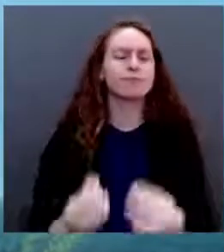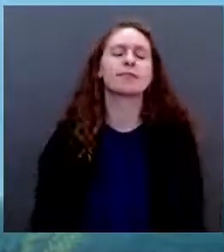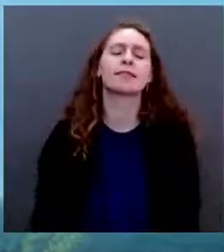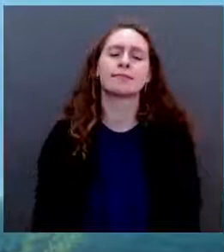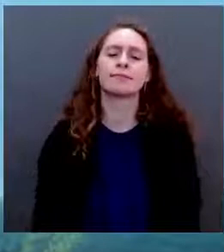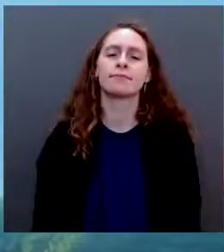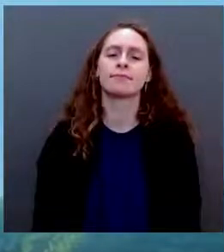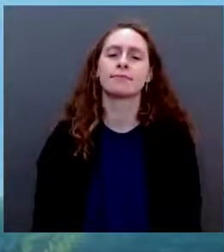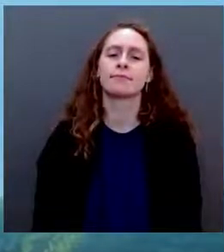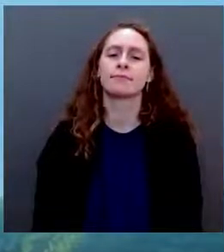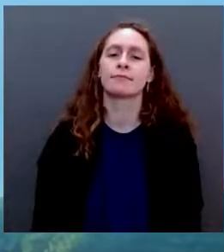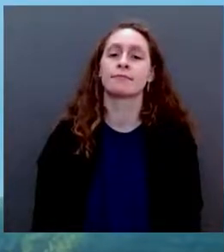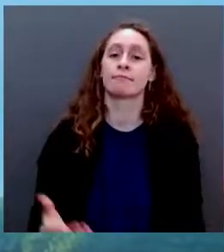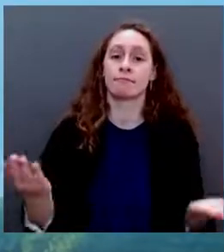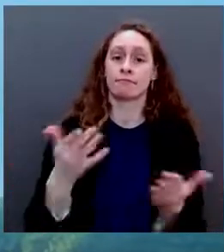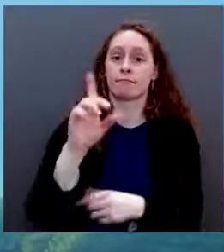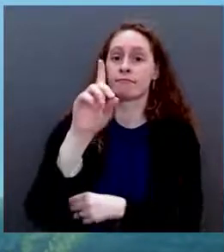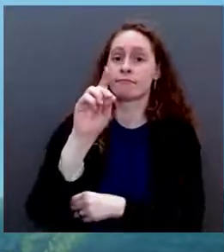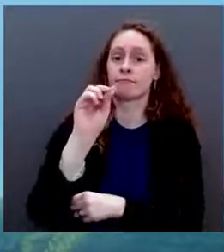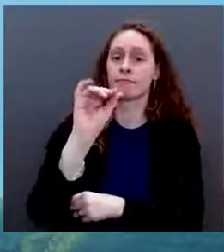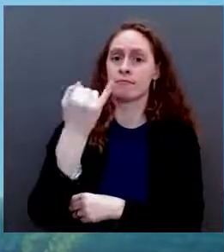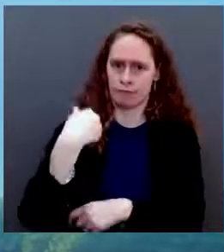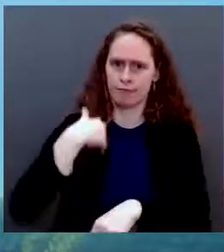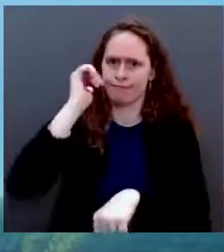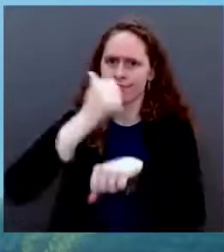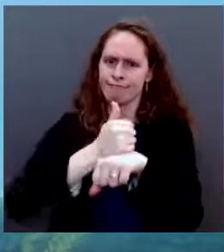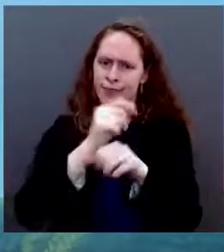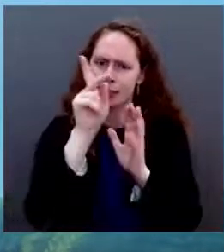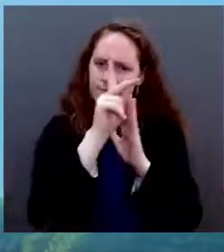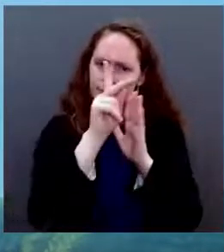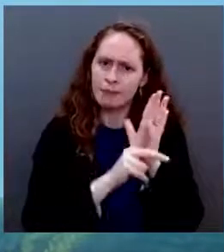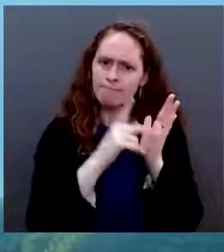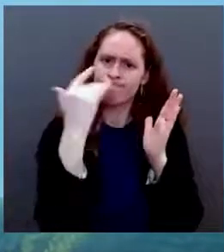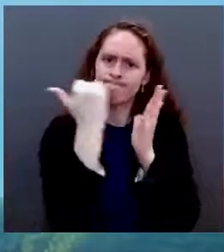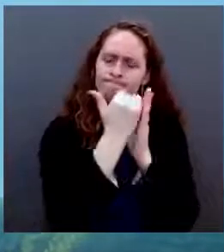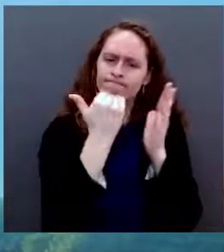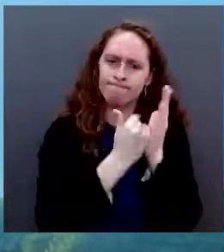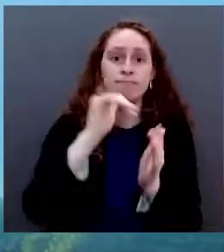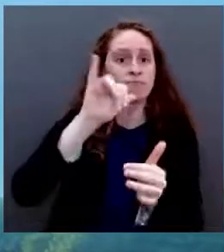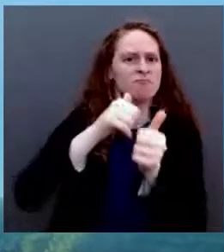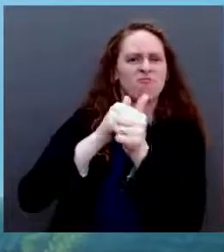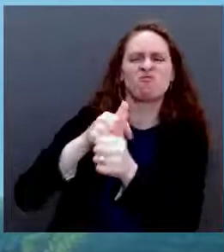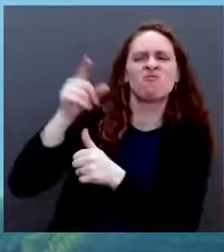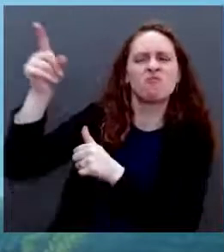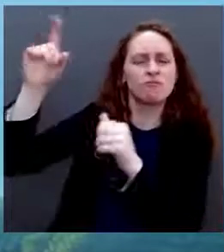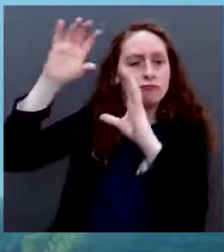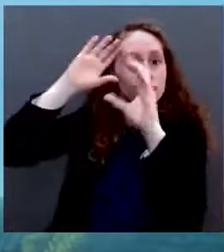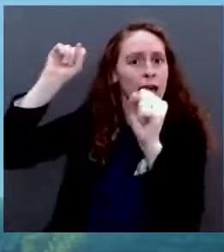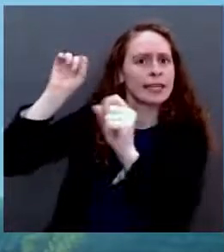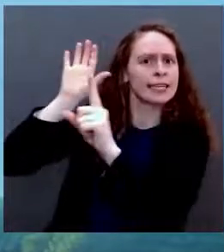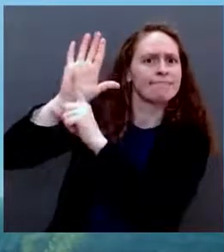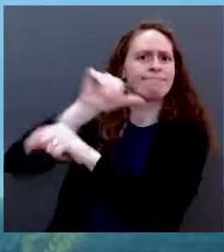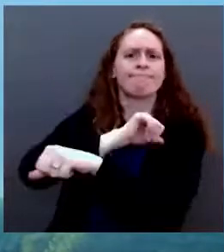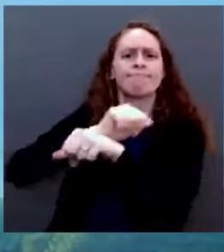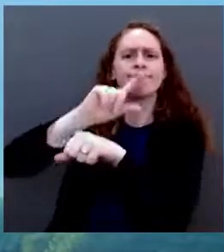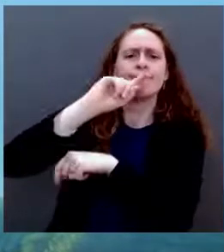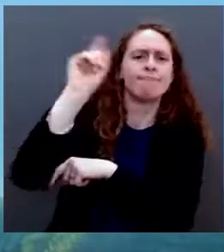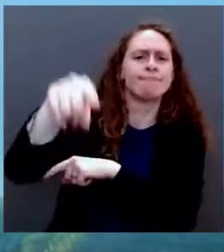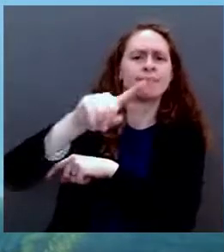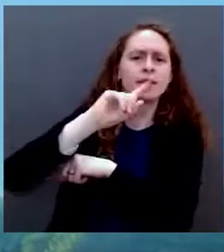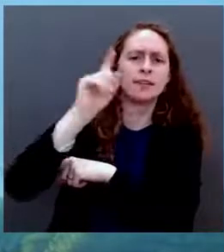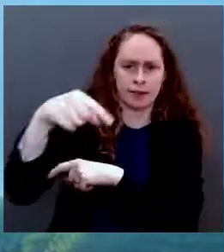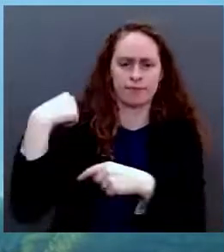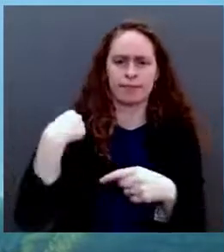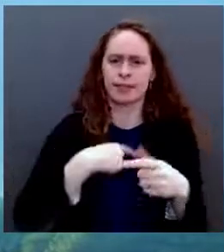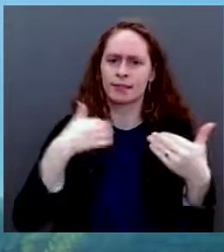order on promoting competition in the American economy. We have closely supported USDA's rulemaking efforts under the